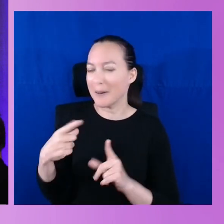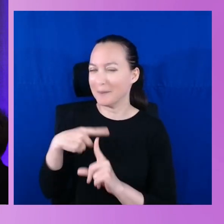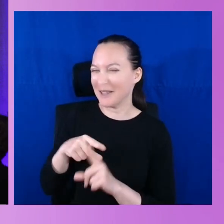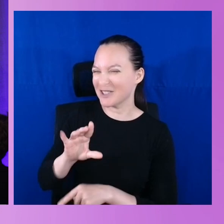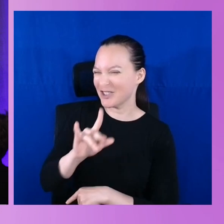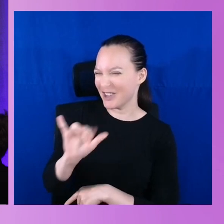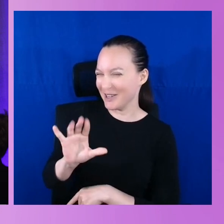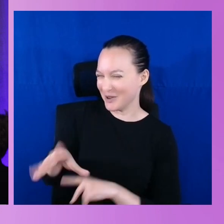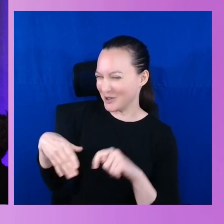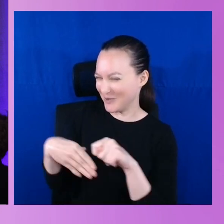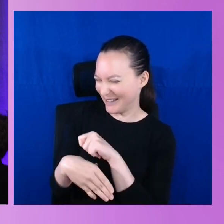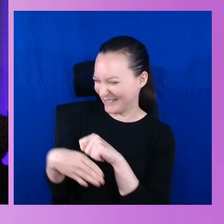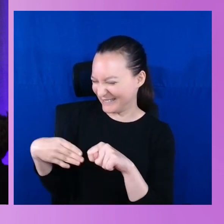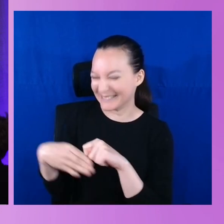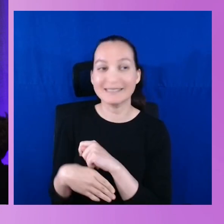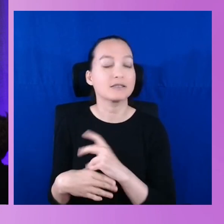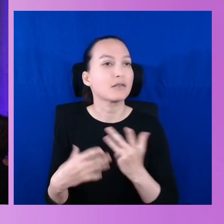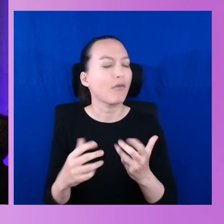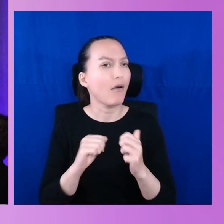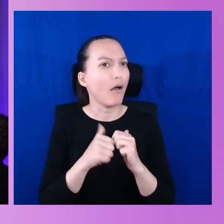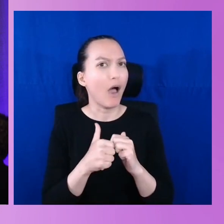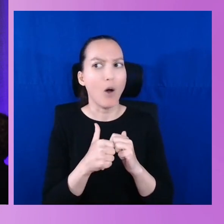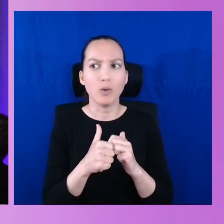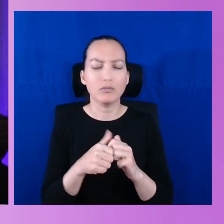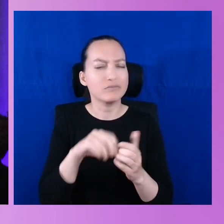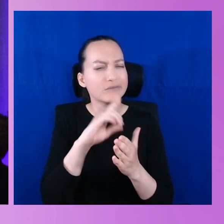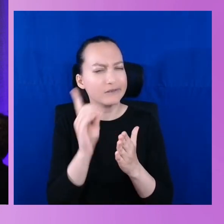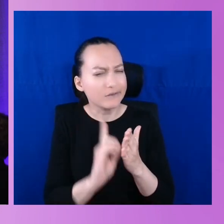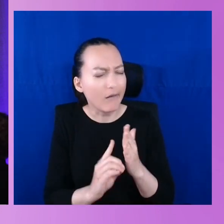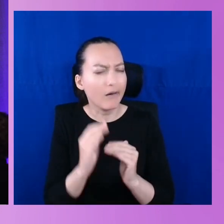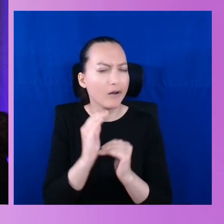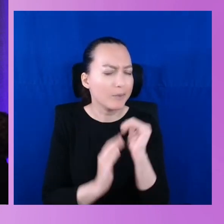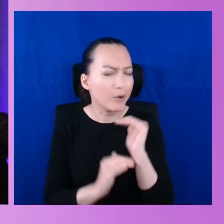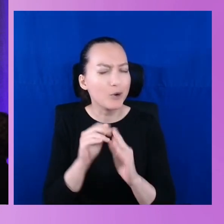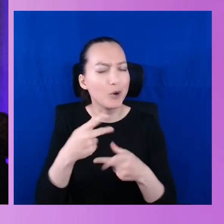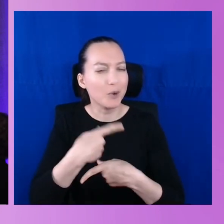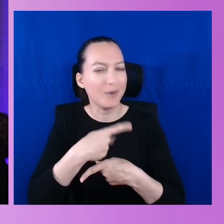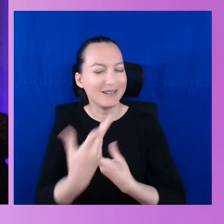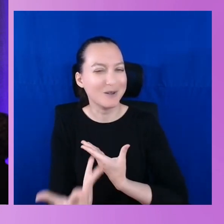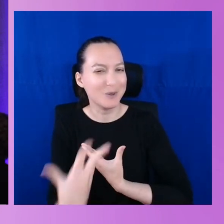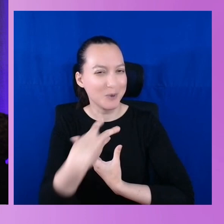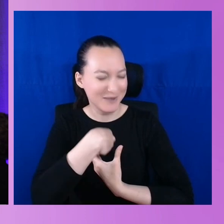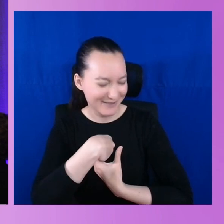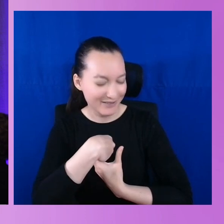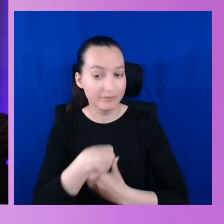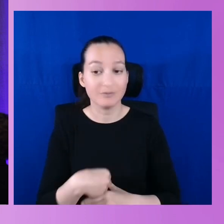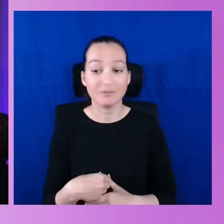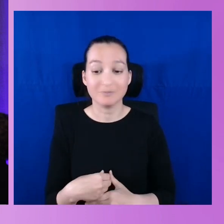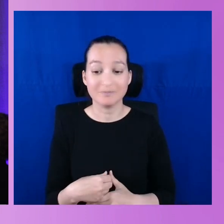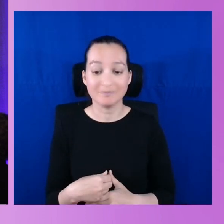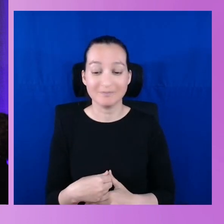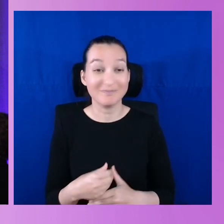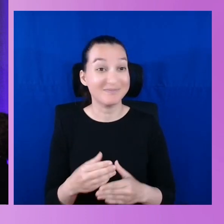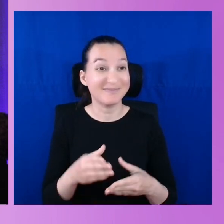to learn more about how to design or build products more inclusively. On that note, that's a